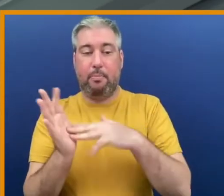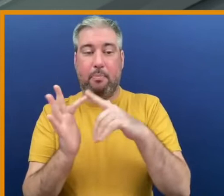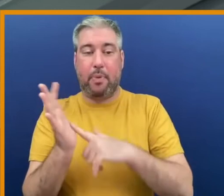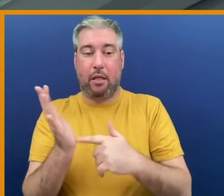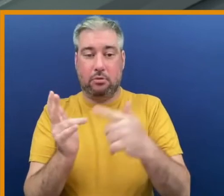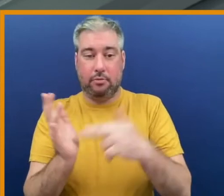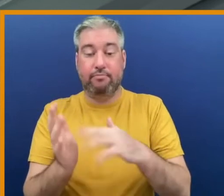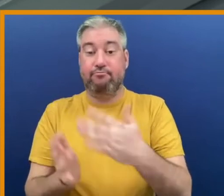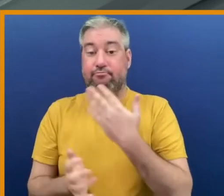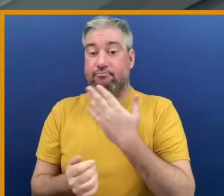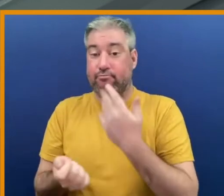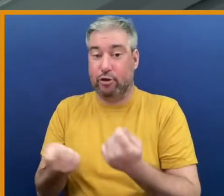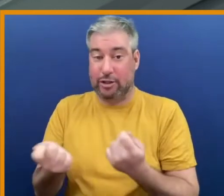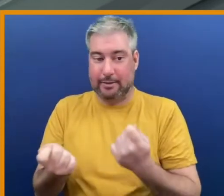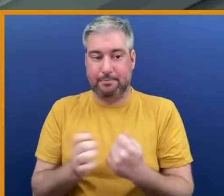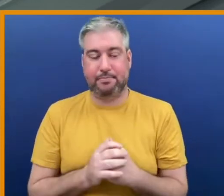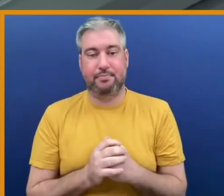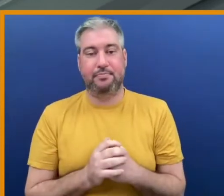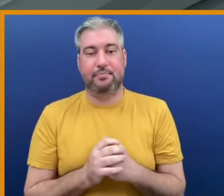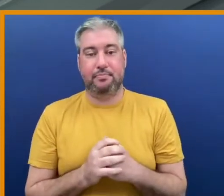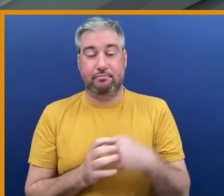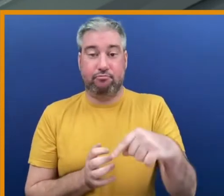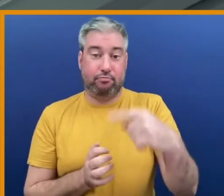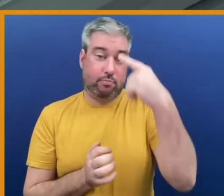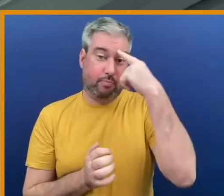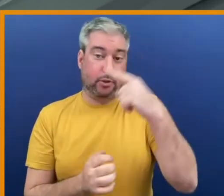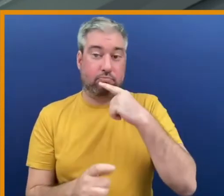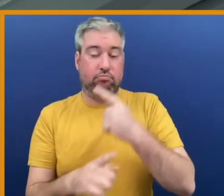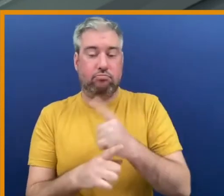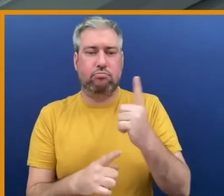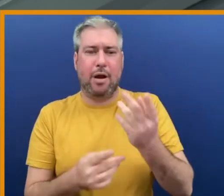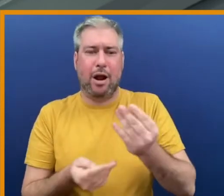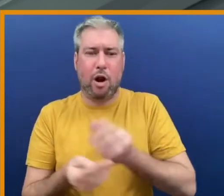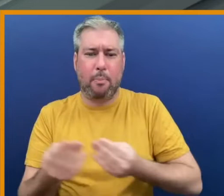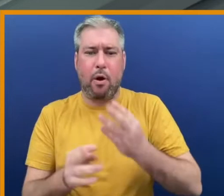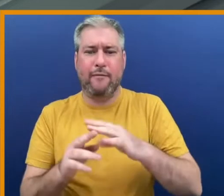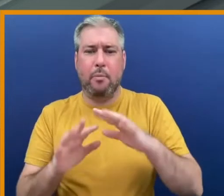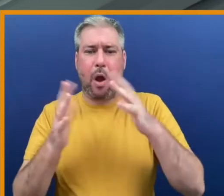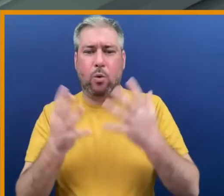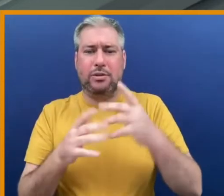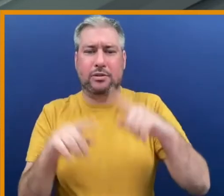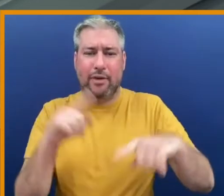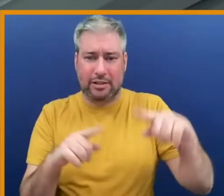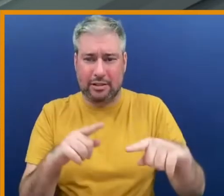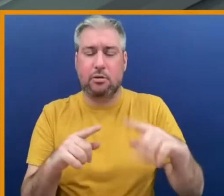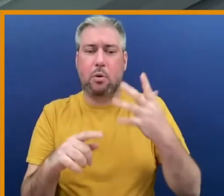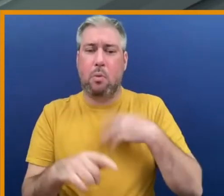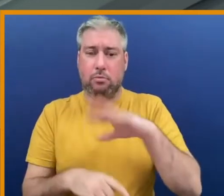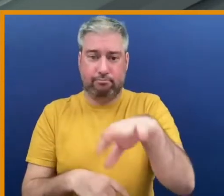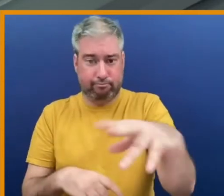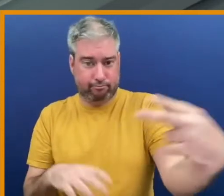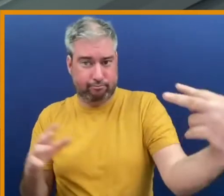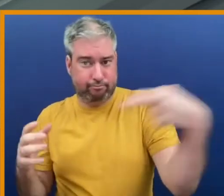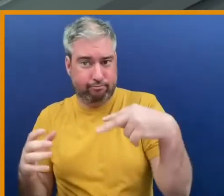of biodiversity. And I just wanted to draw your attention to a few quotes from that review. Humans